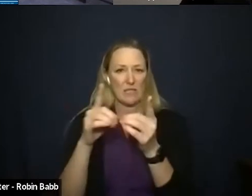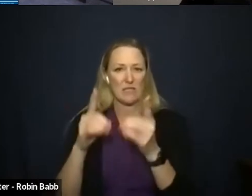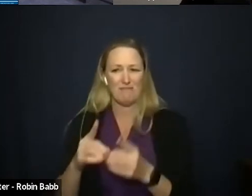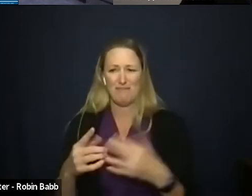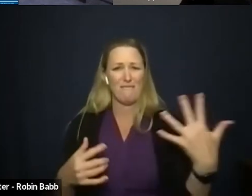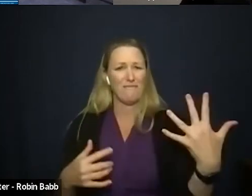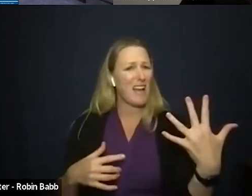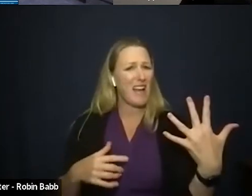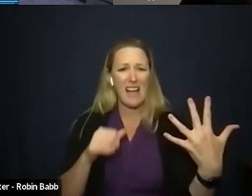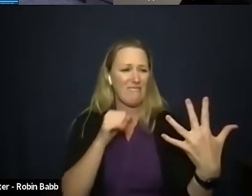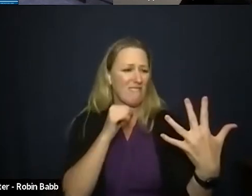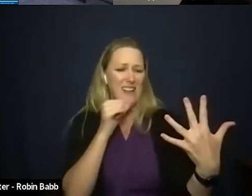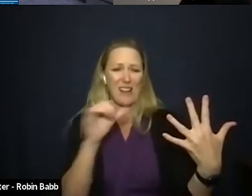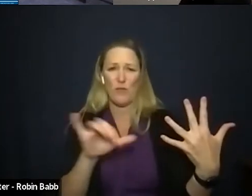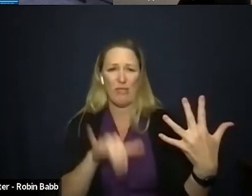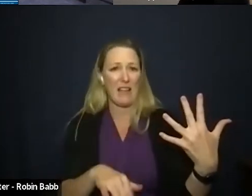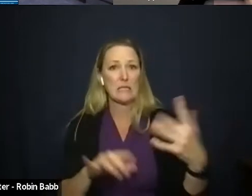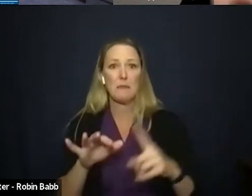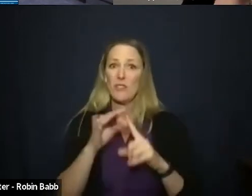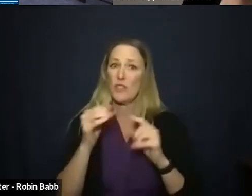not with 37